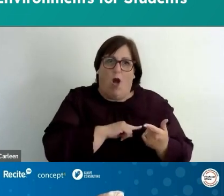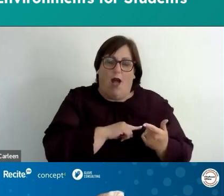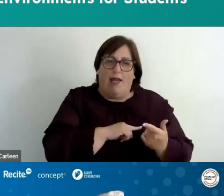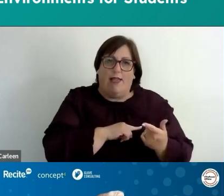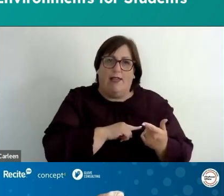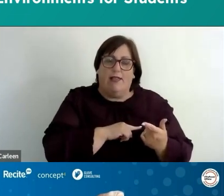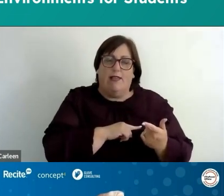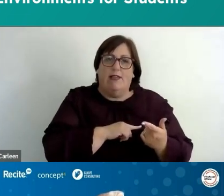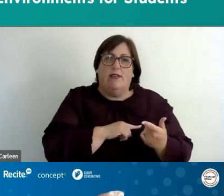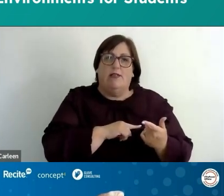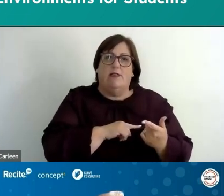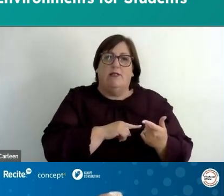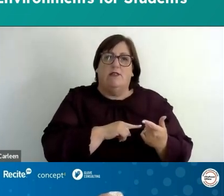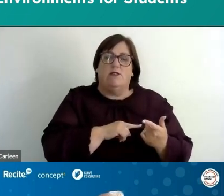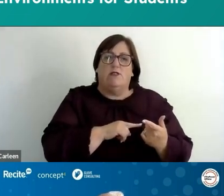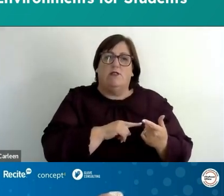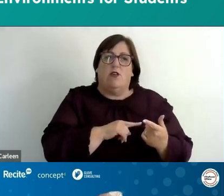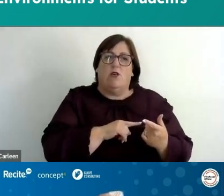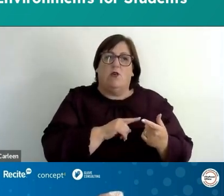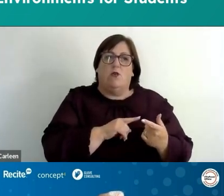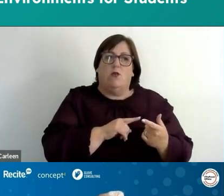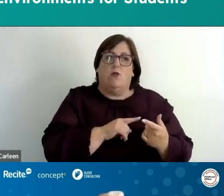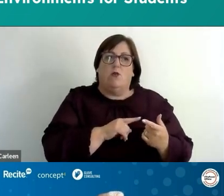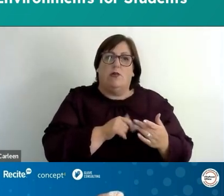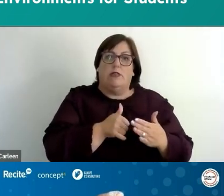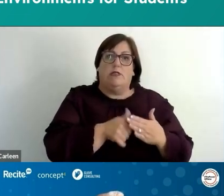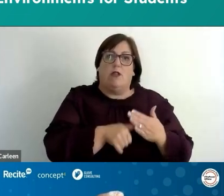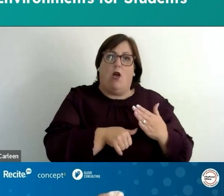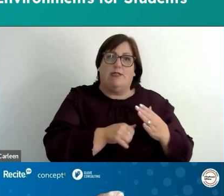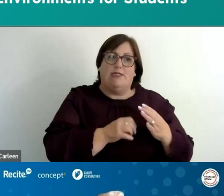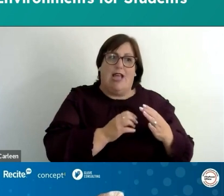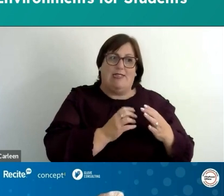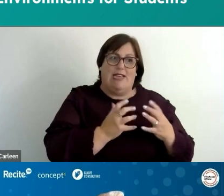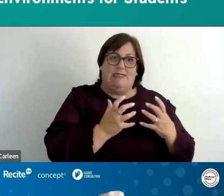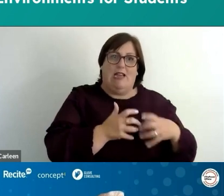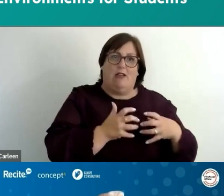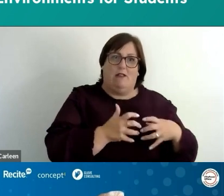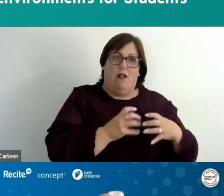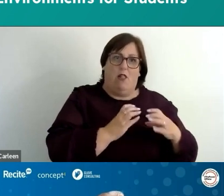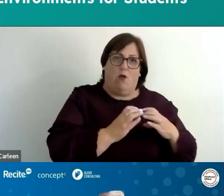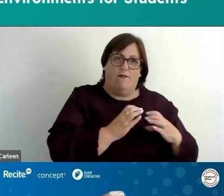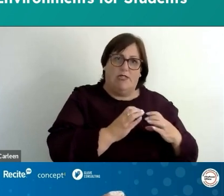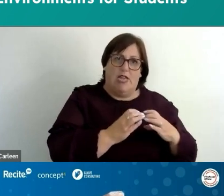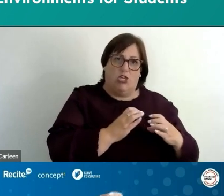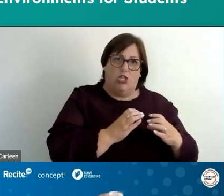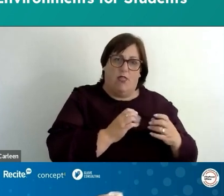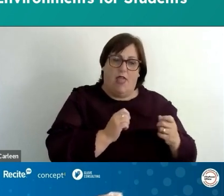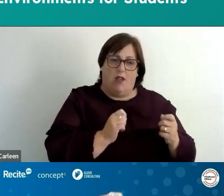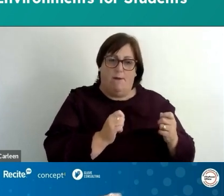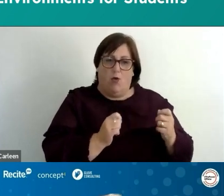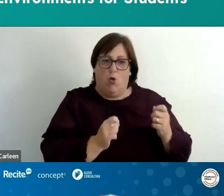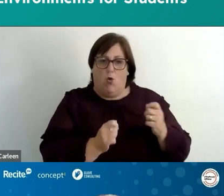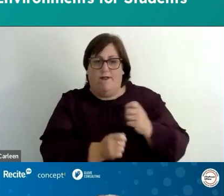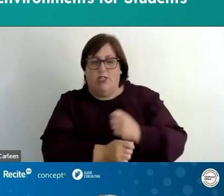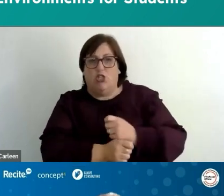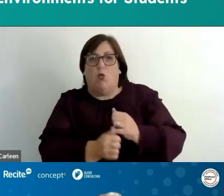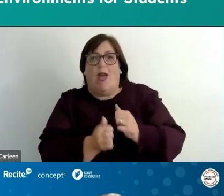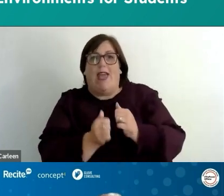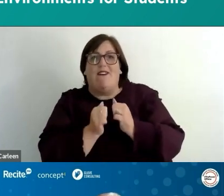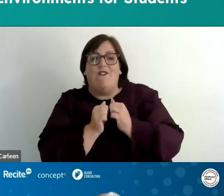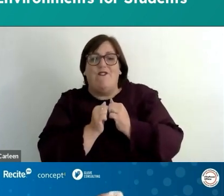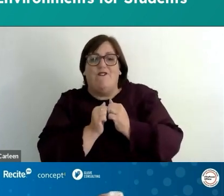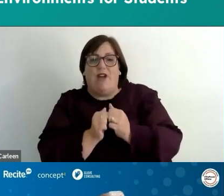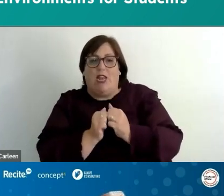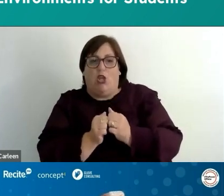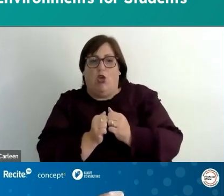technical conversation into a values conversation, so that the people, when we're looking at